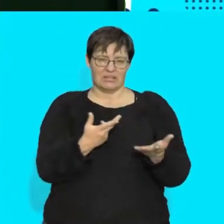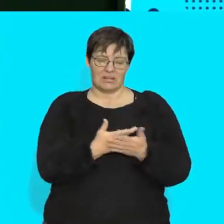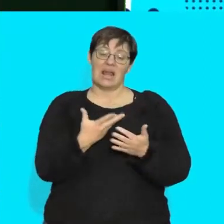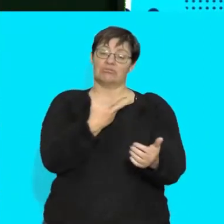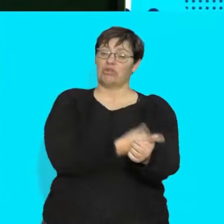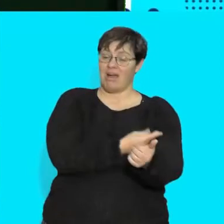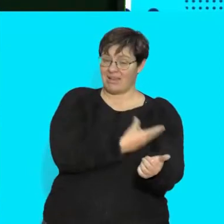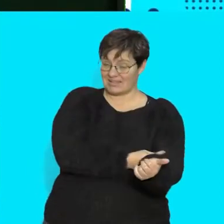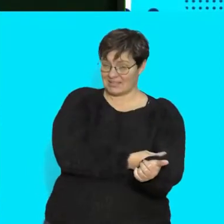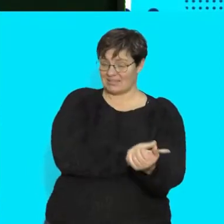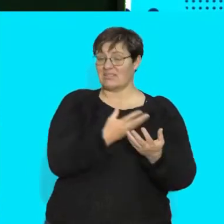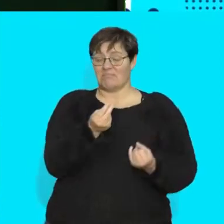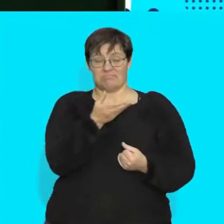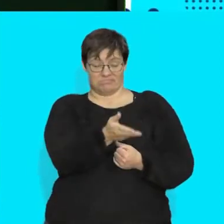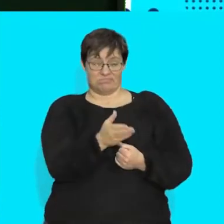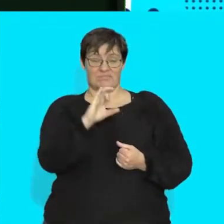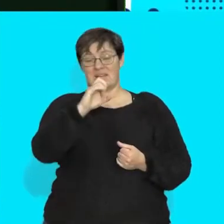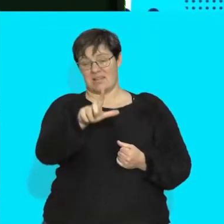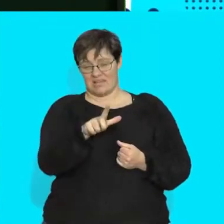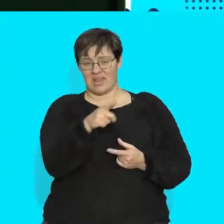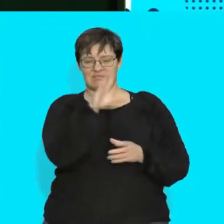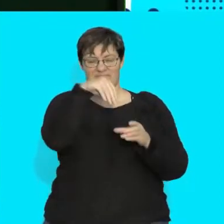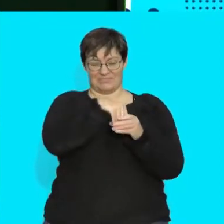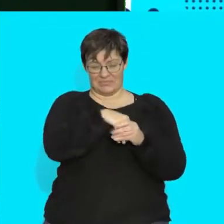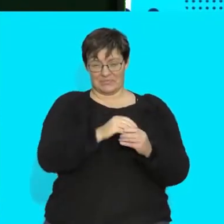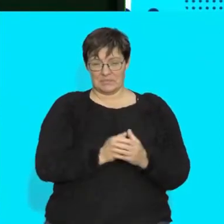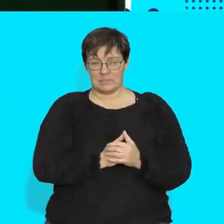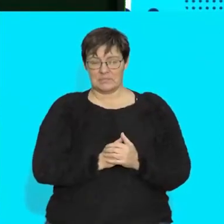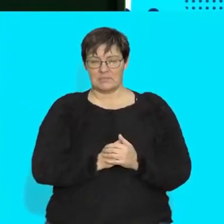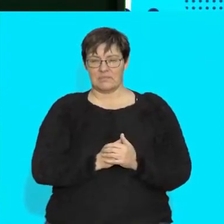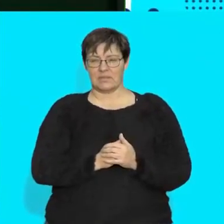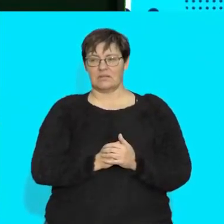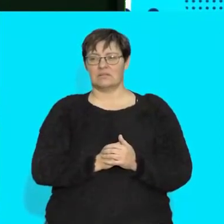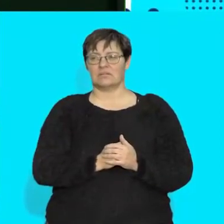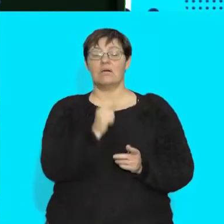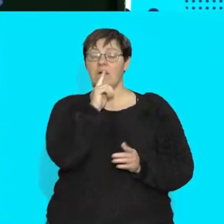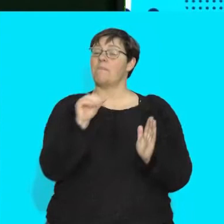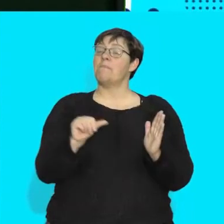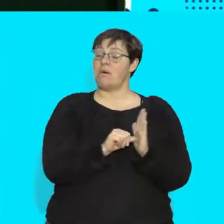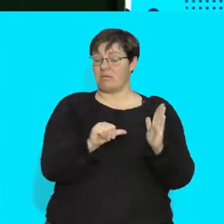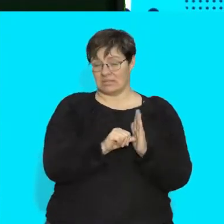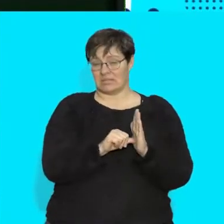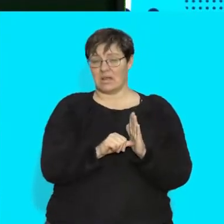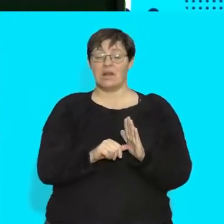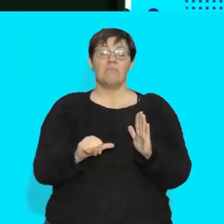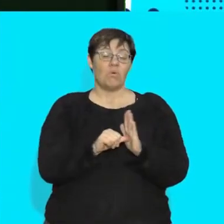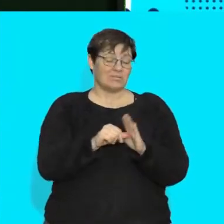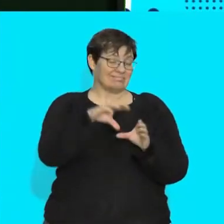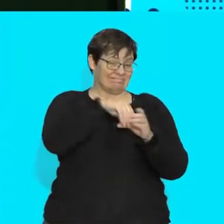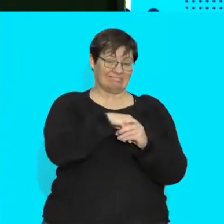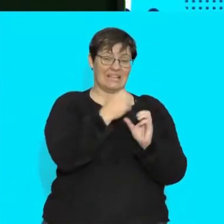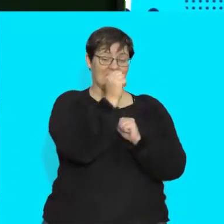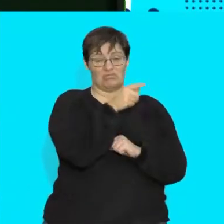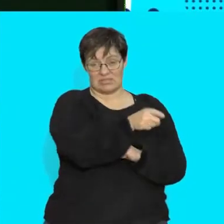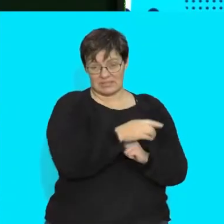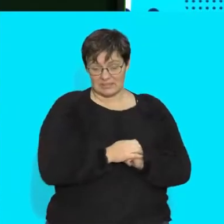Drugs also have chlorine as one of their components. So it's very, very important, and it's a crucial industry. You